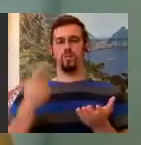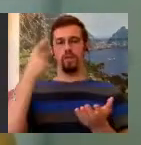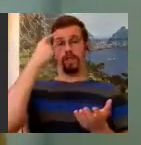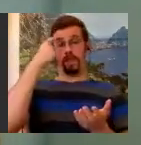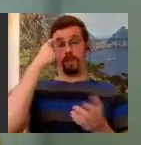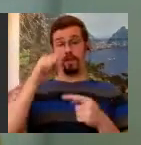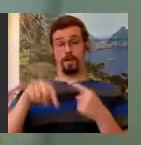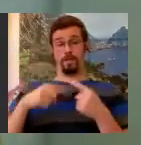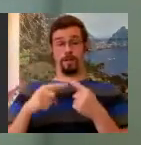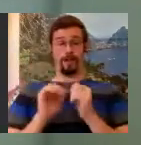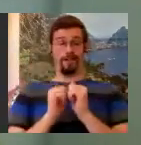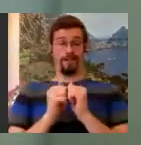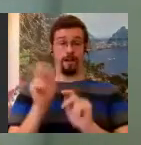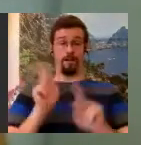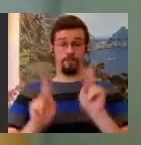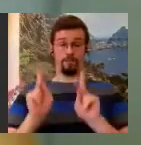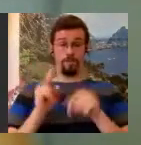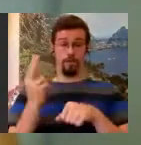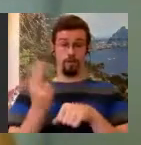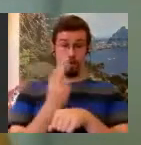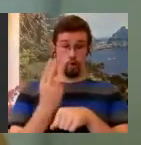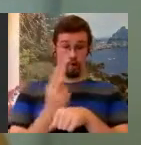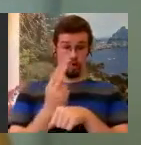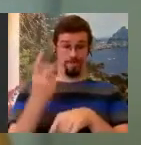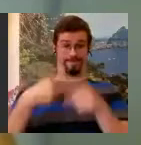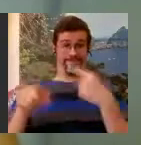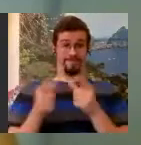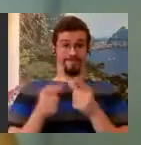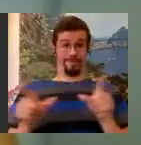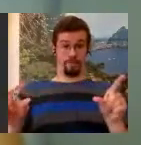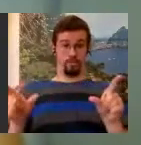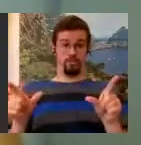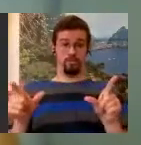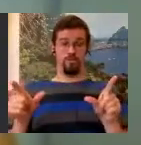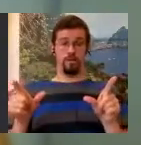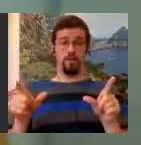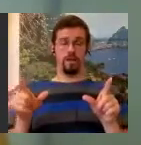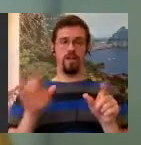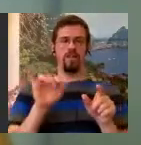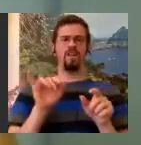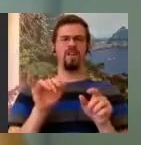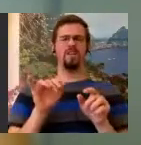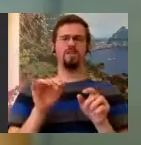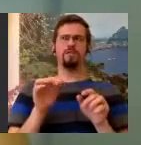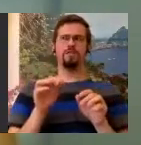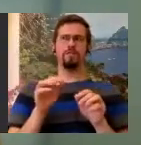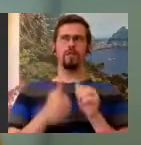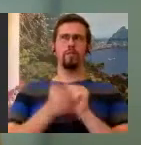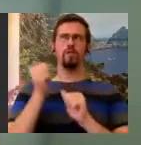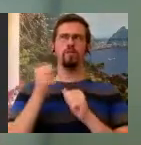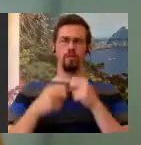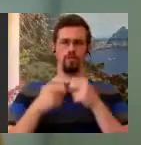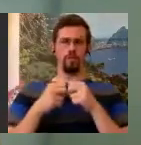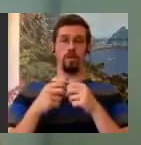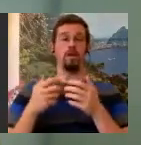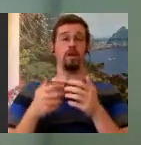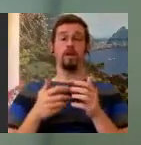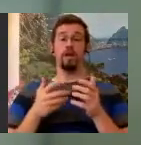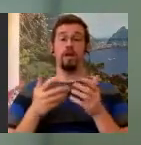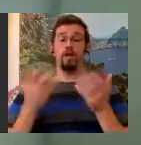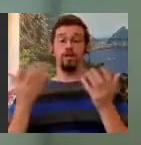people use sign languages, I think the most immediate reference is to the body part, which